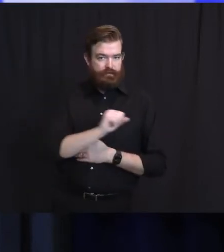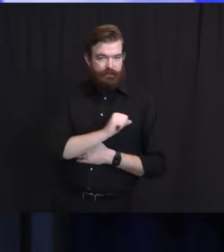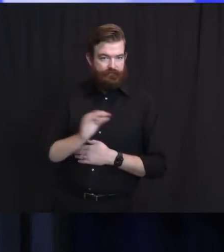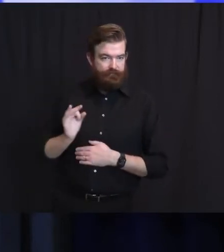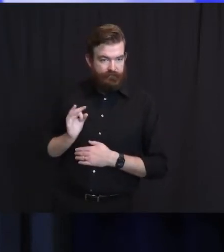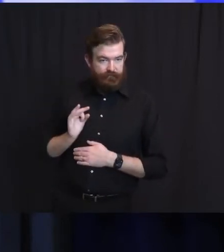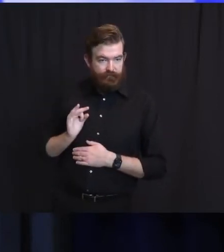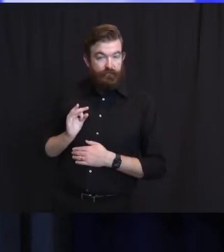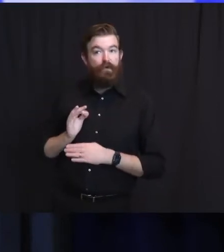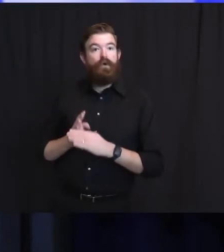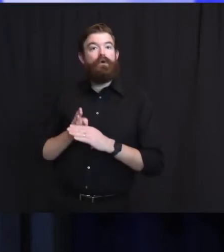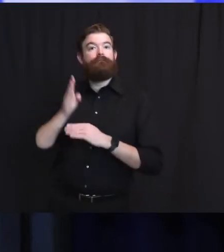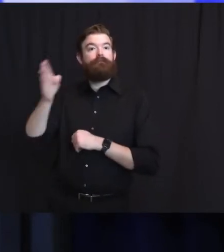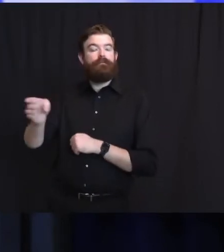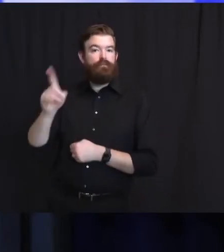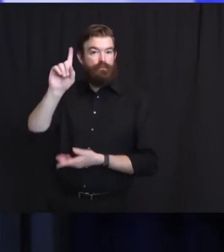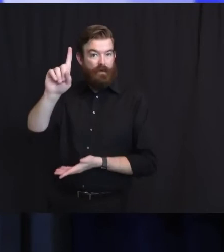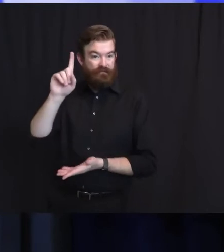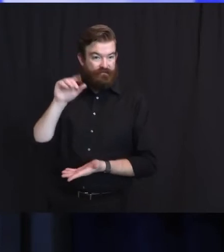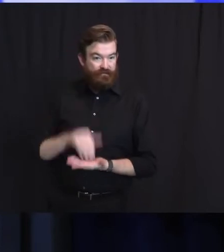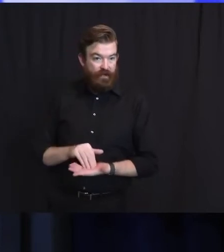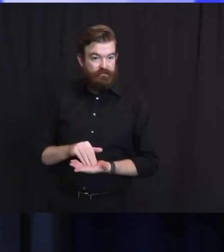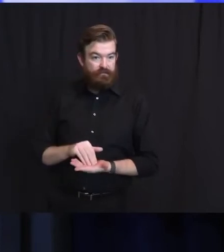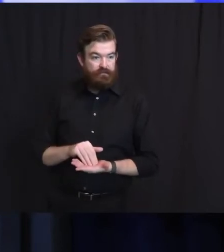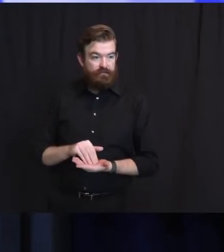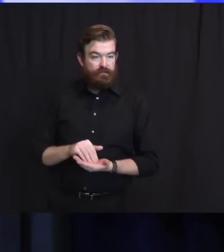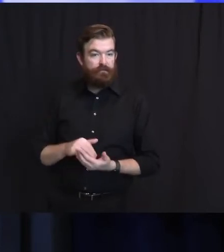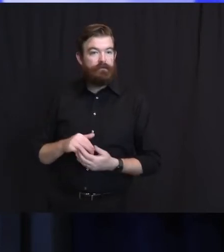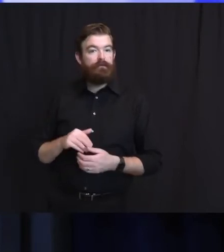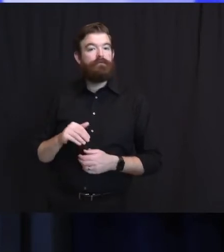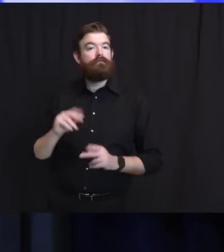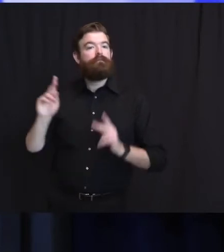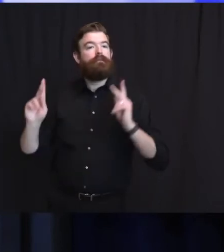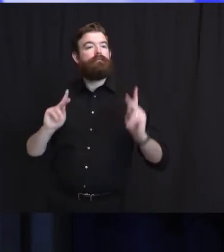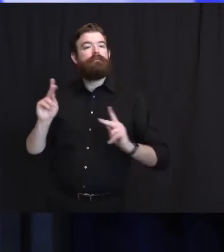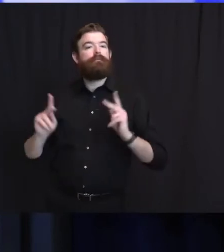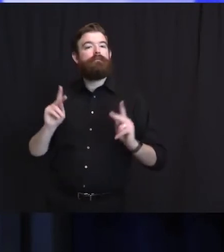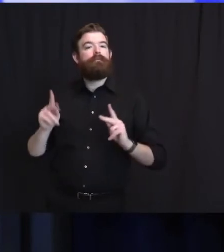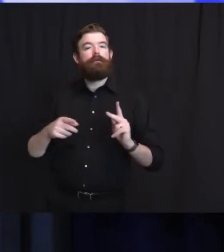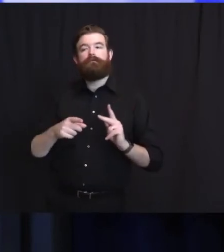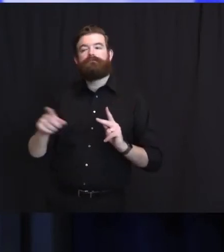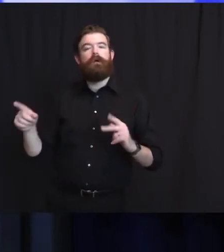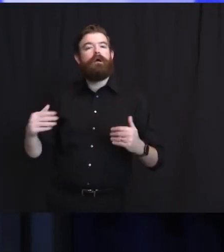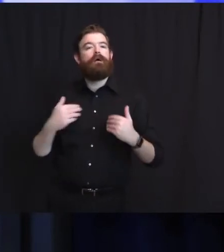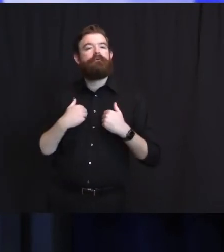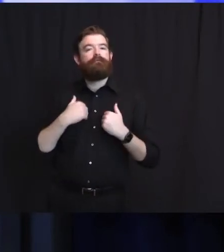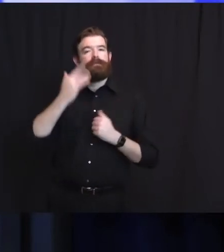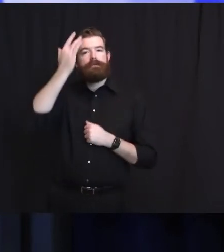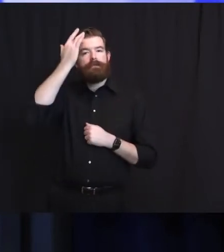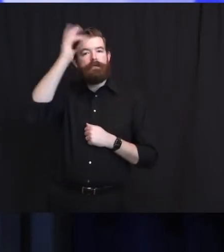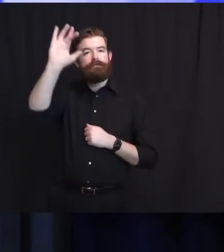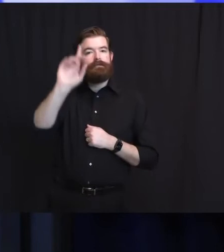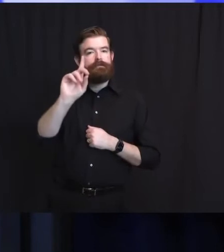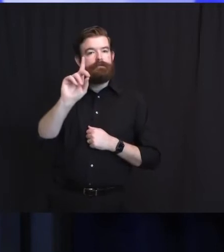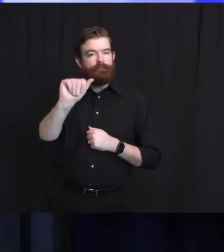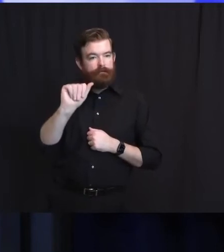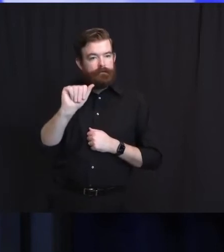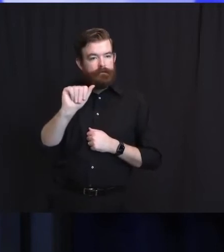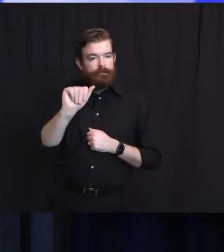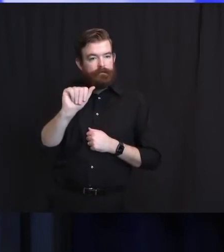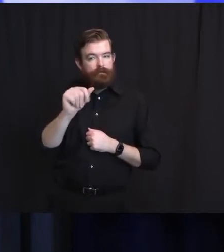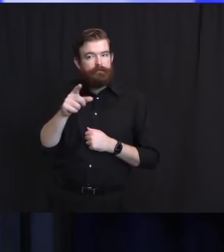with intellectual and developmental disabilities in our 5 state developmental centers, and the